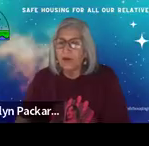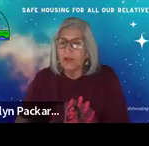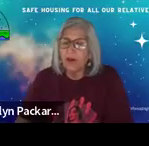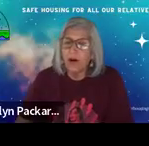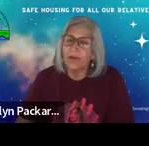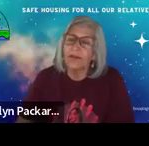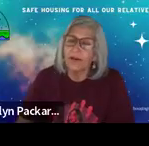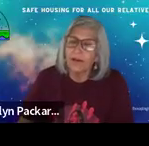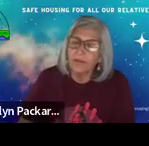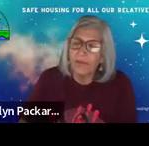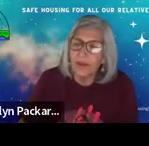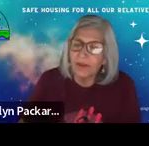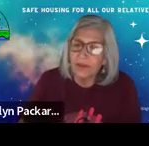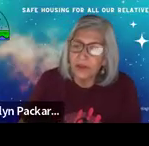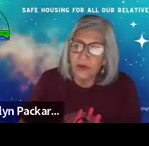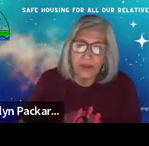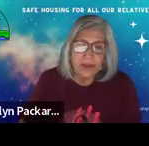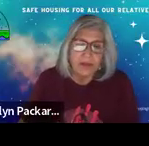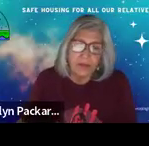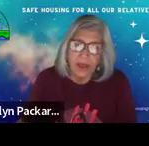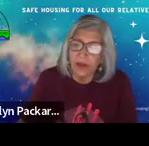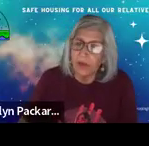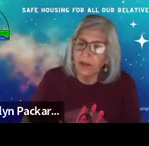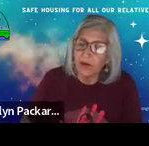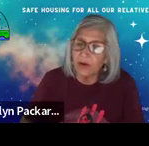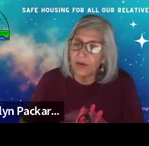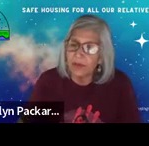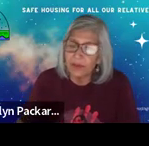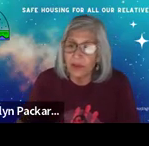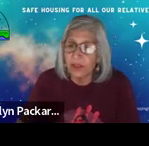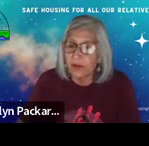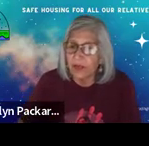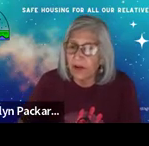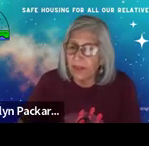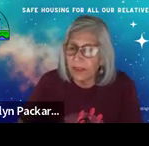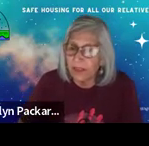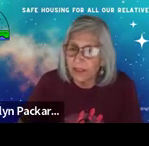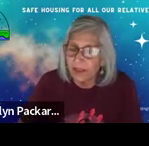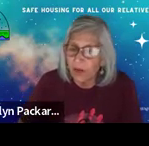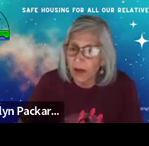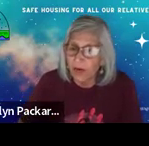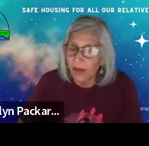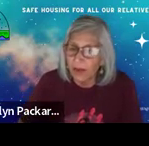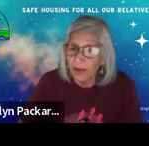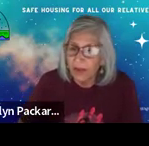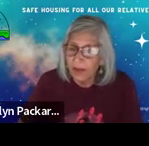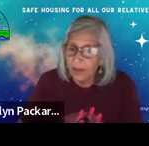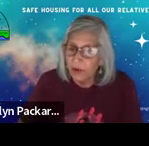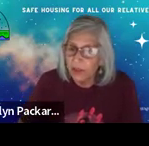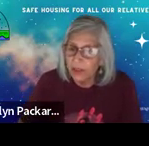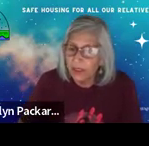I know that early on during the pandemic, there were some really creative ideas that had come out,